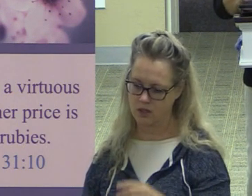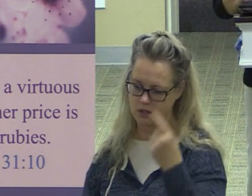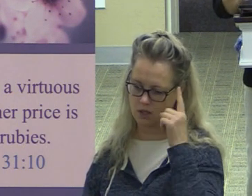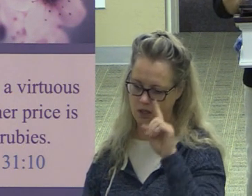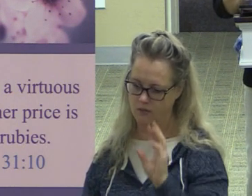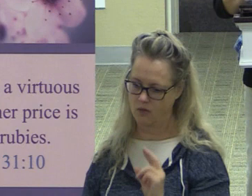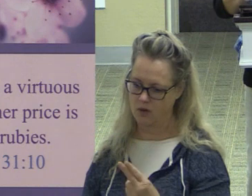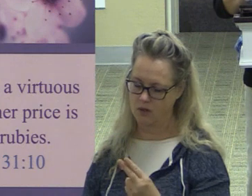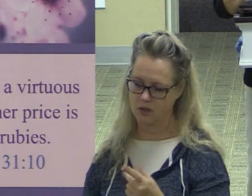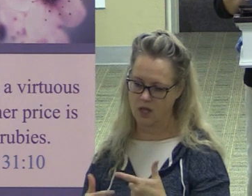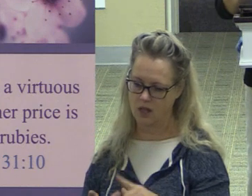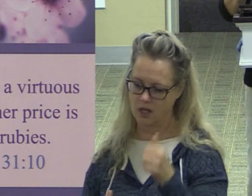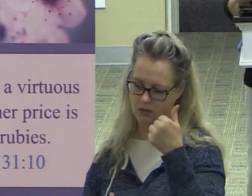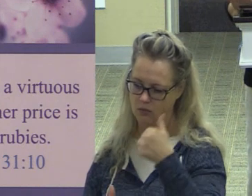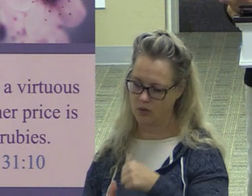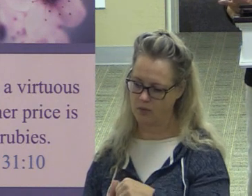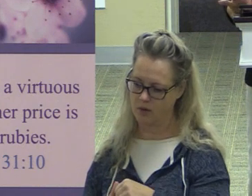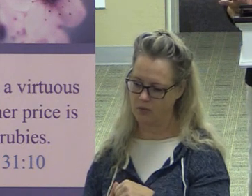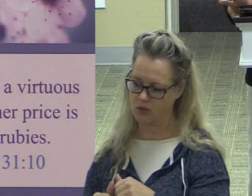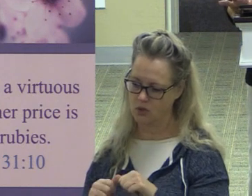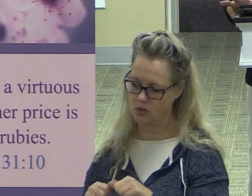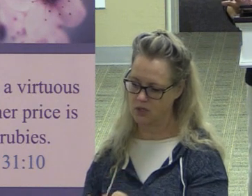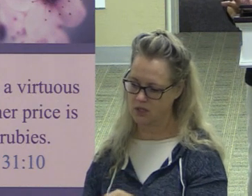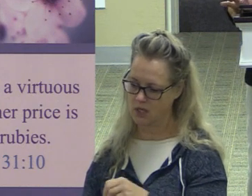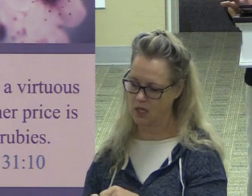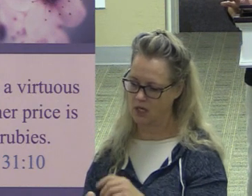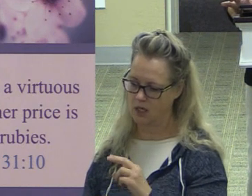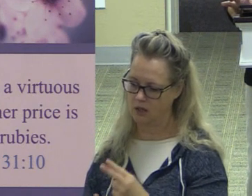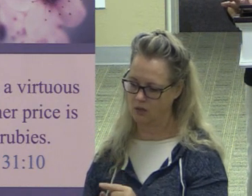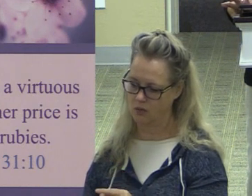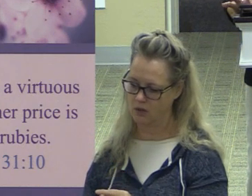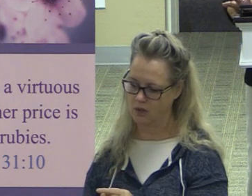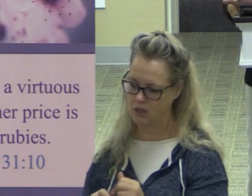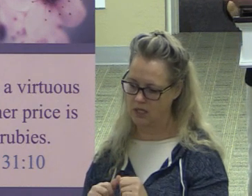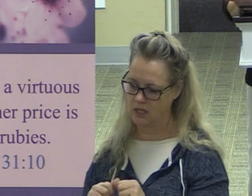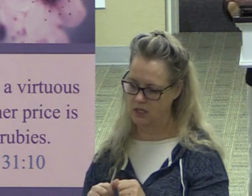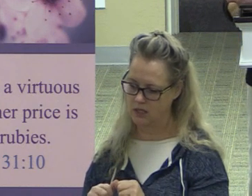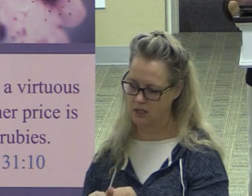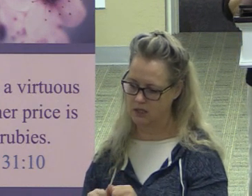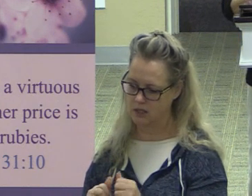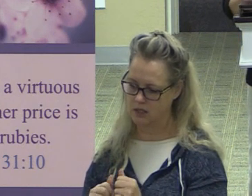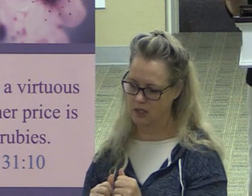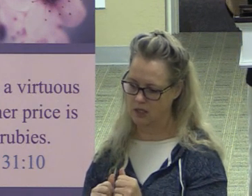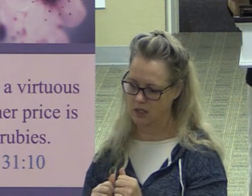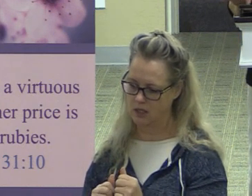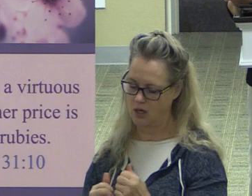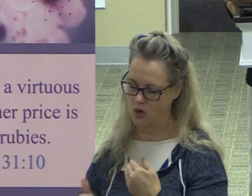Let's remember to stay in the Word, stay close to the Lord with prayer.